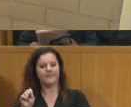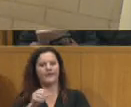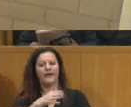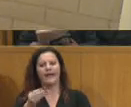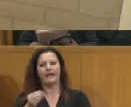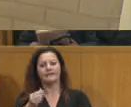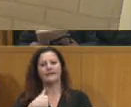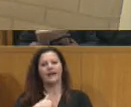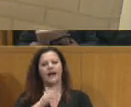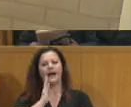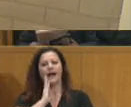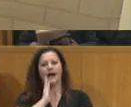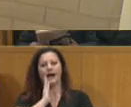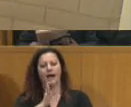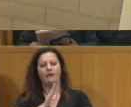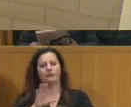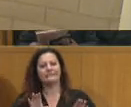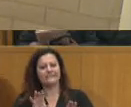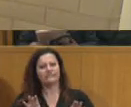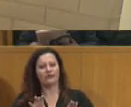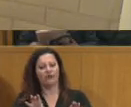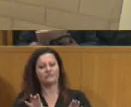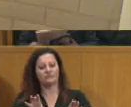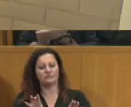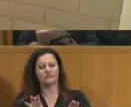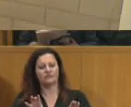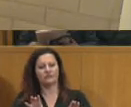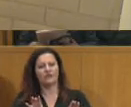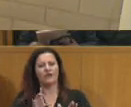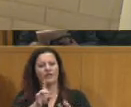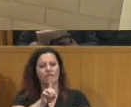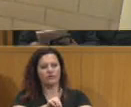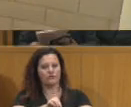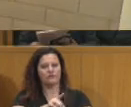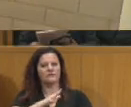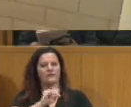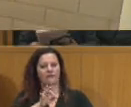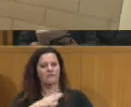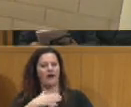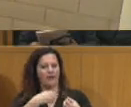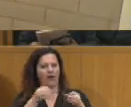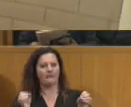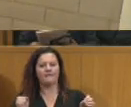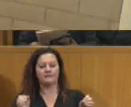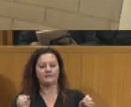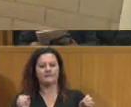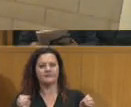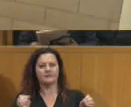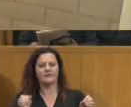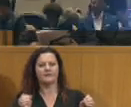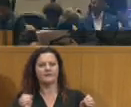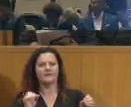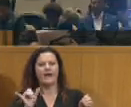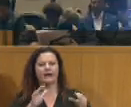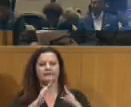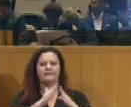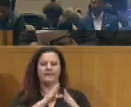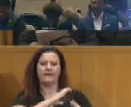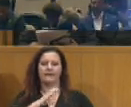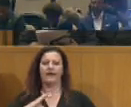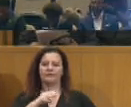That I will be faithful and bear true allegiance to the state of